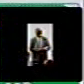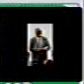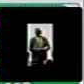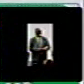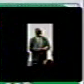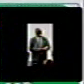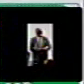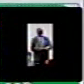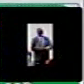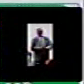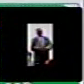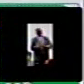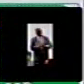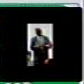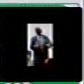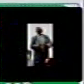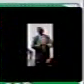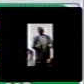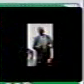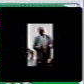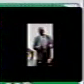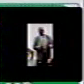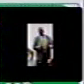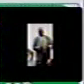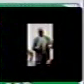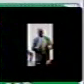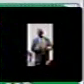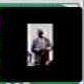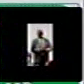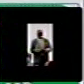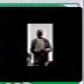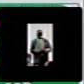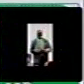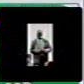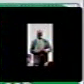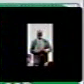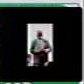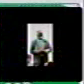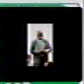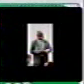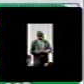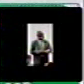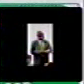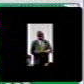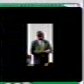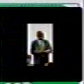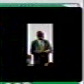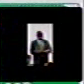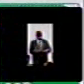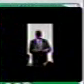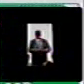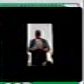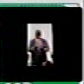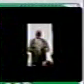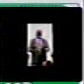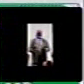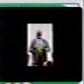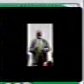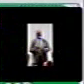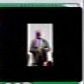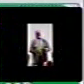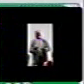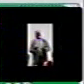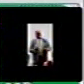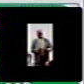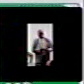again. Believe this, believe this, believe this. These hands that you see, look at that hand now. Look at it, look at it, look at it yourself. This